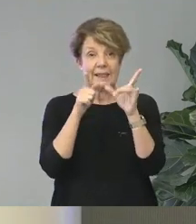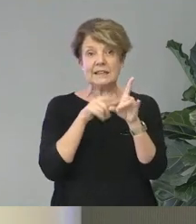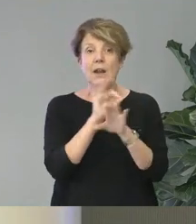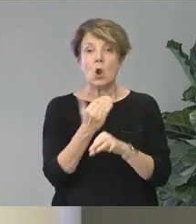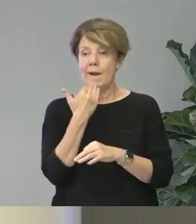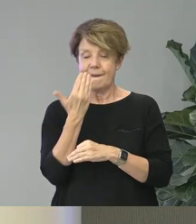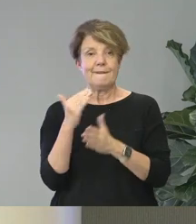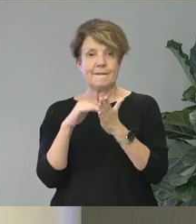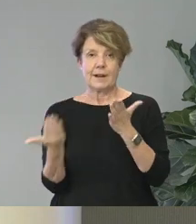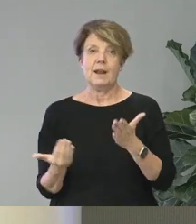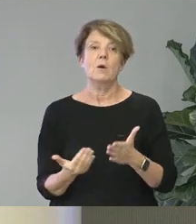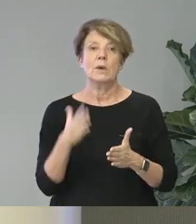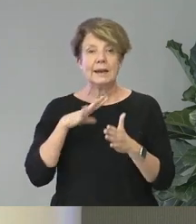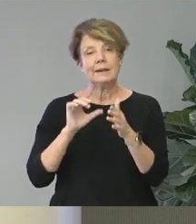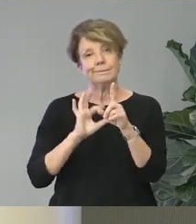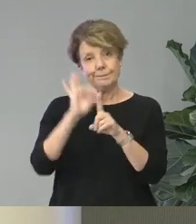not enough.